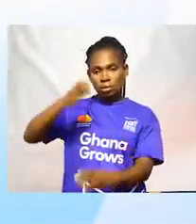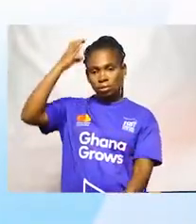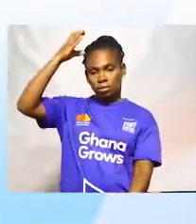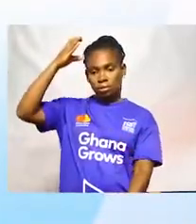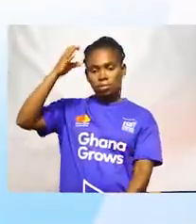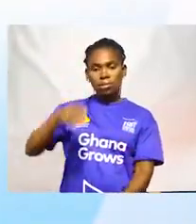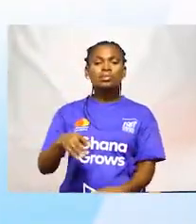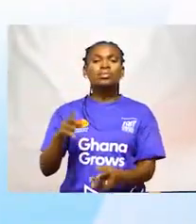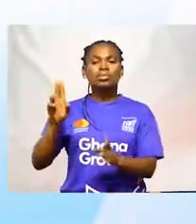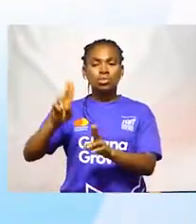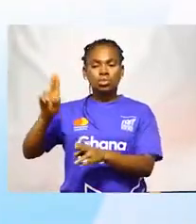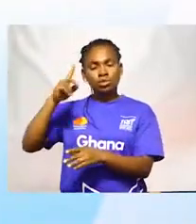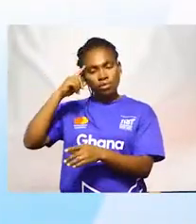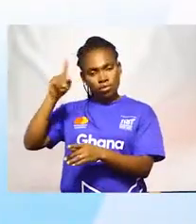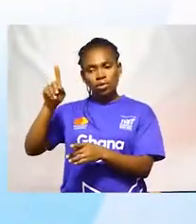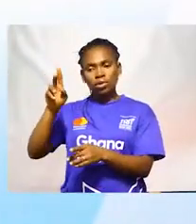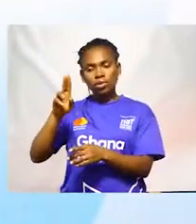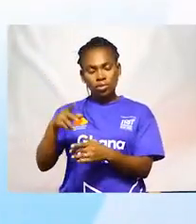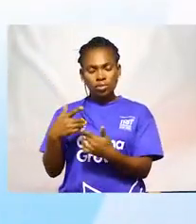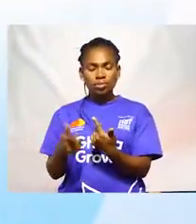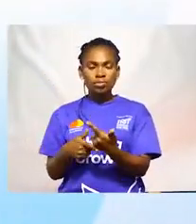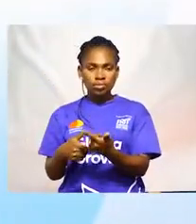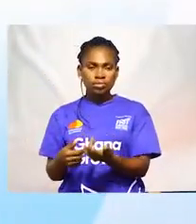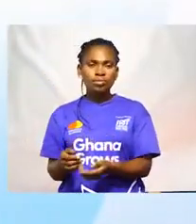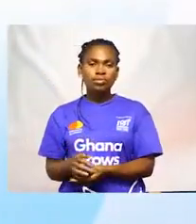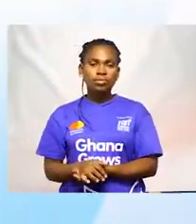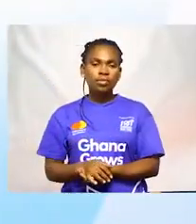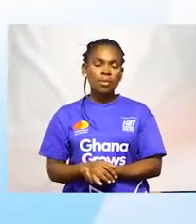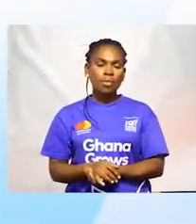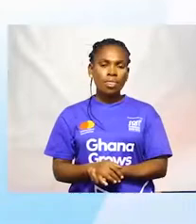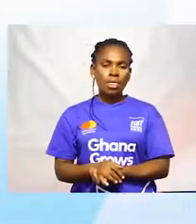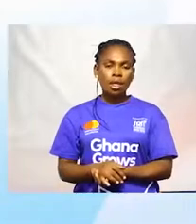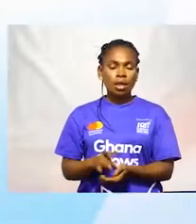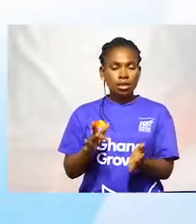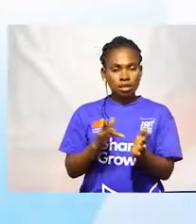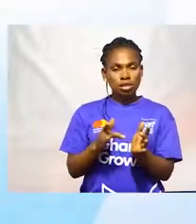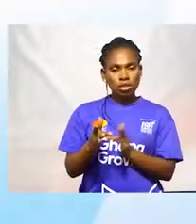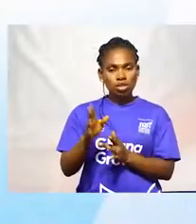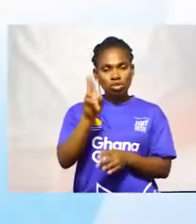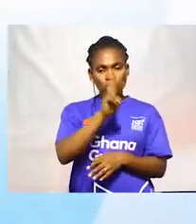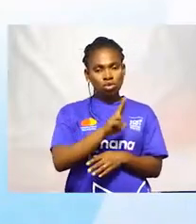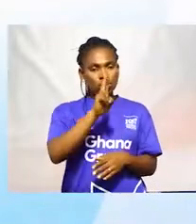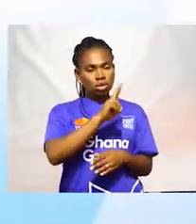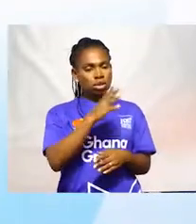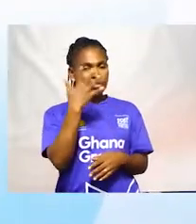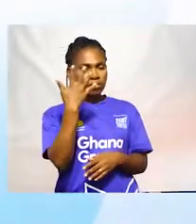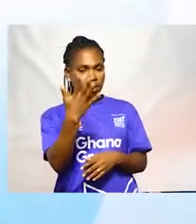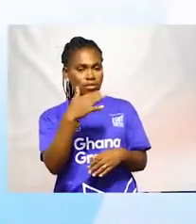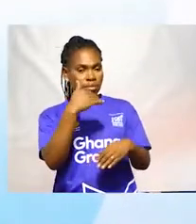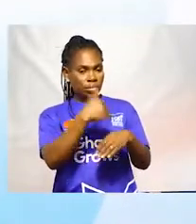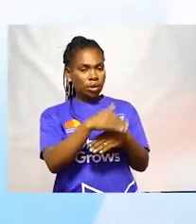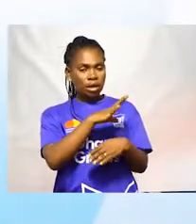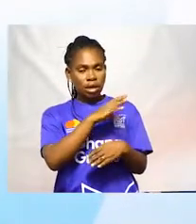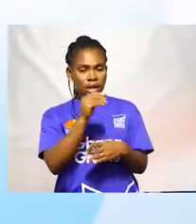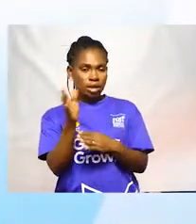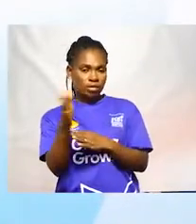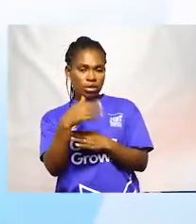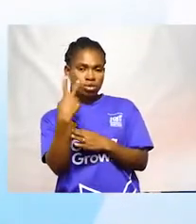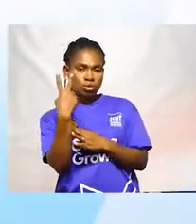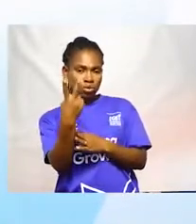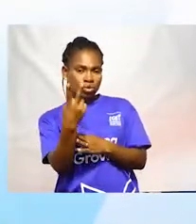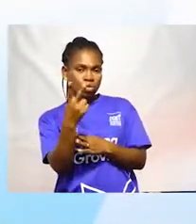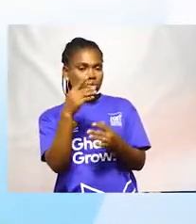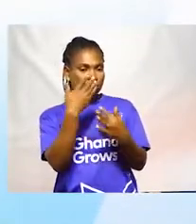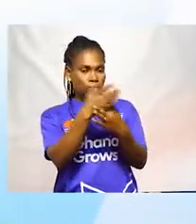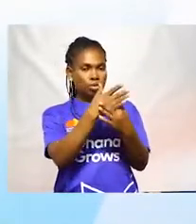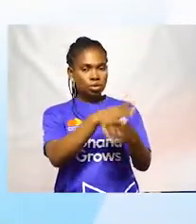and spoke about some greatness. Yeah. You said Jesus used the five loaves and two fishes. And in everything